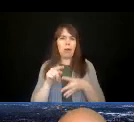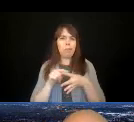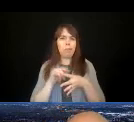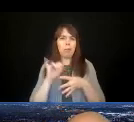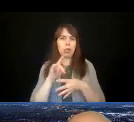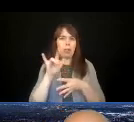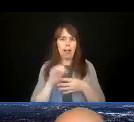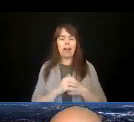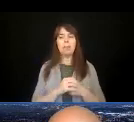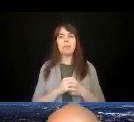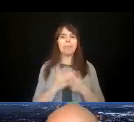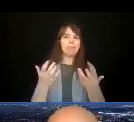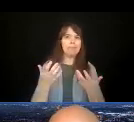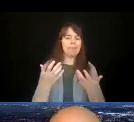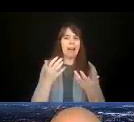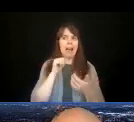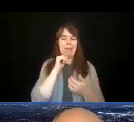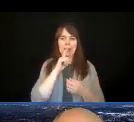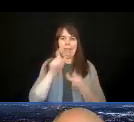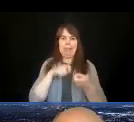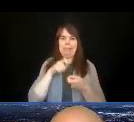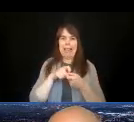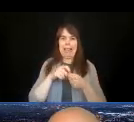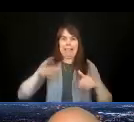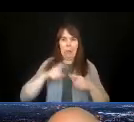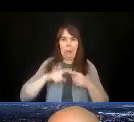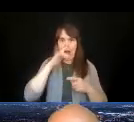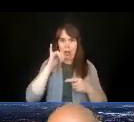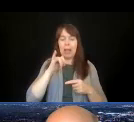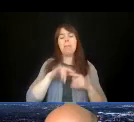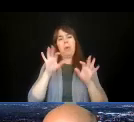So I can't preview it yet, but it is going to align well.